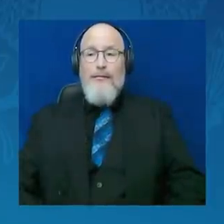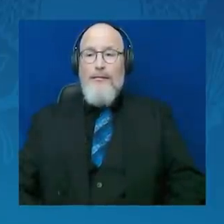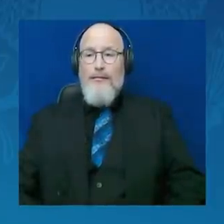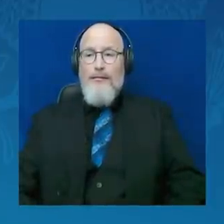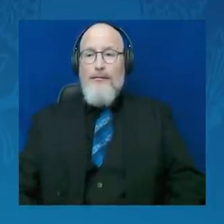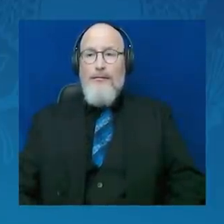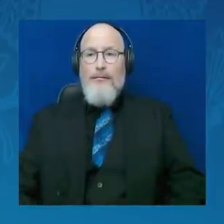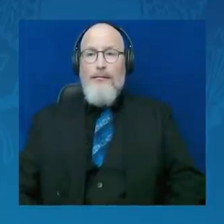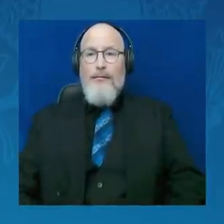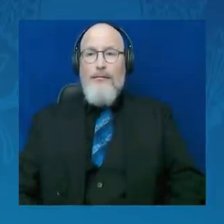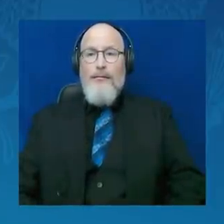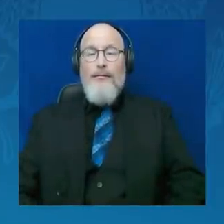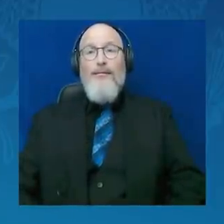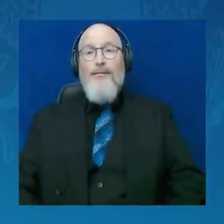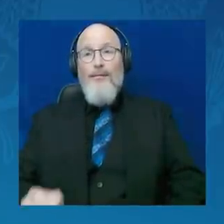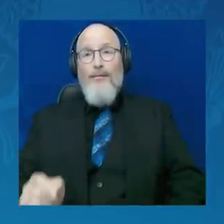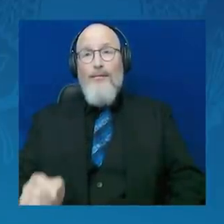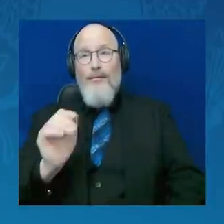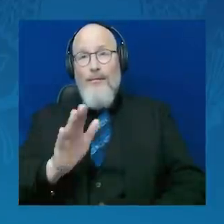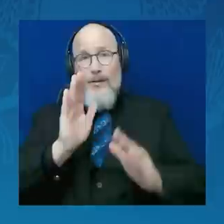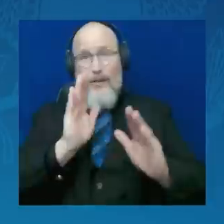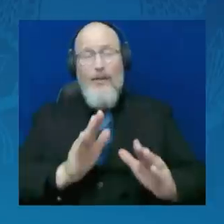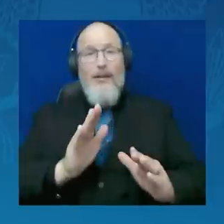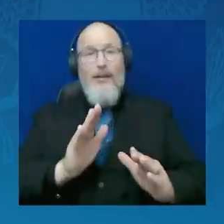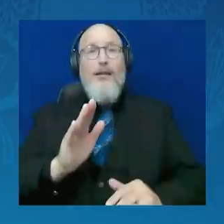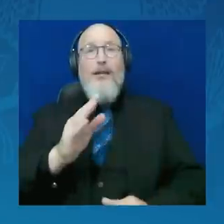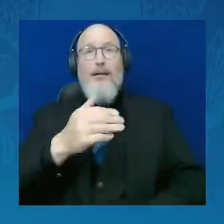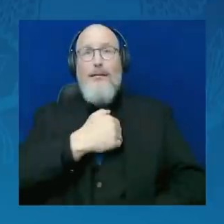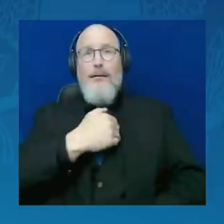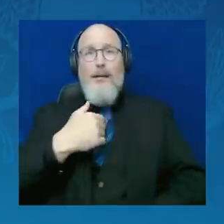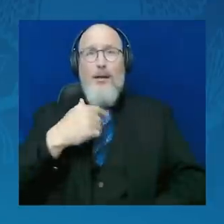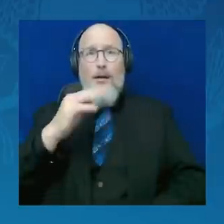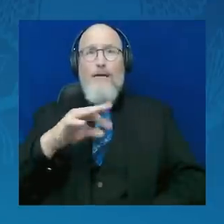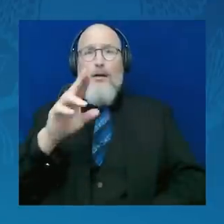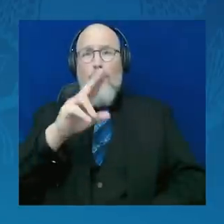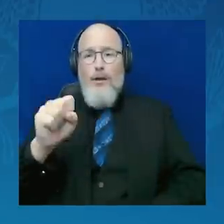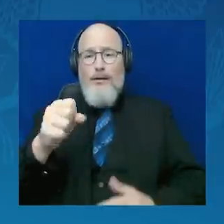Your Excellency, distinguished Madam Vice President of the United States of America,